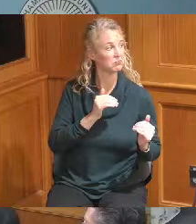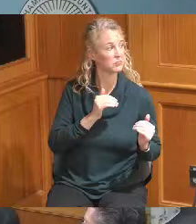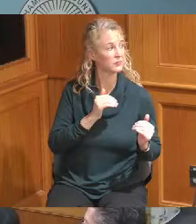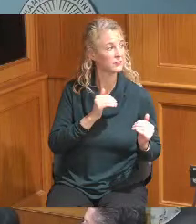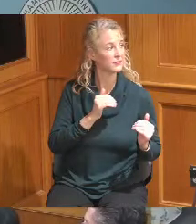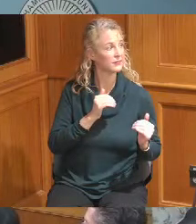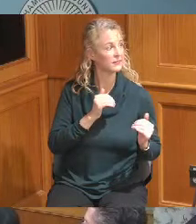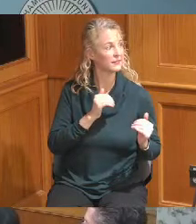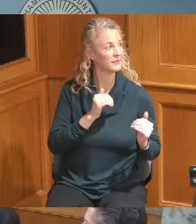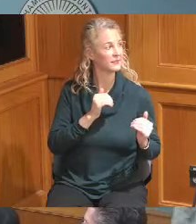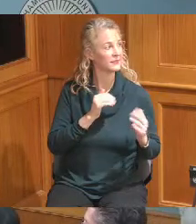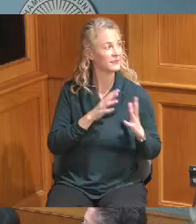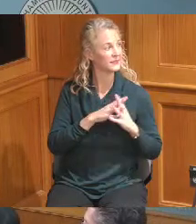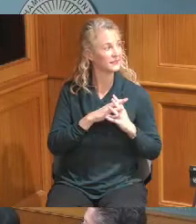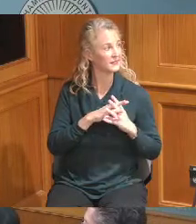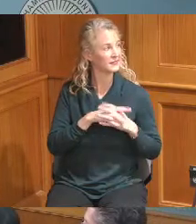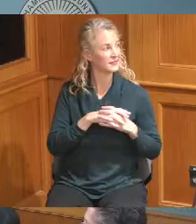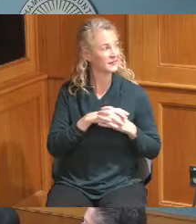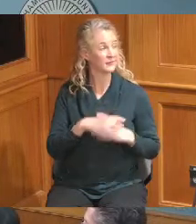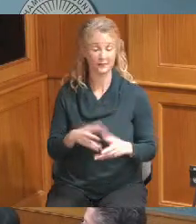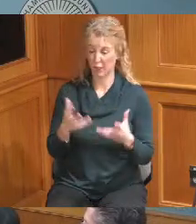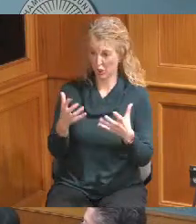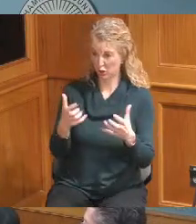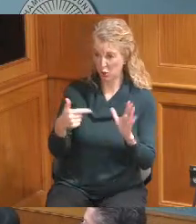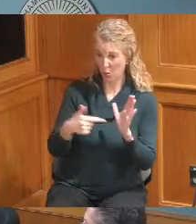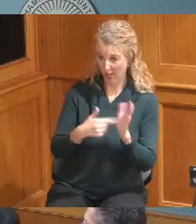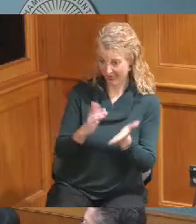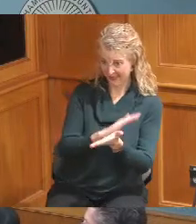Oh, okay. Yeah, you want a proclamation?